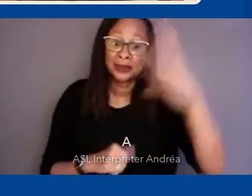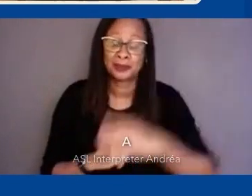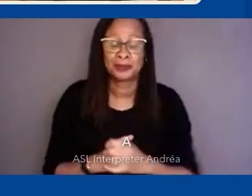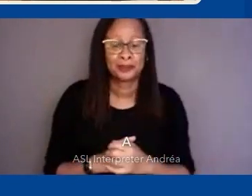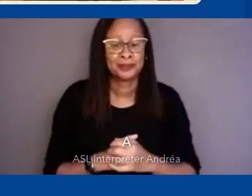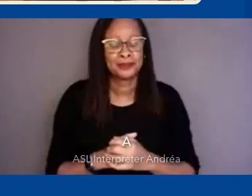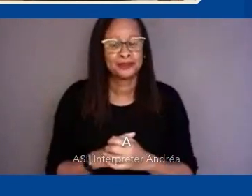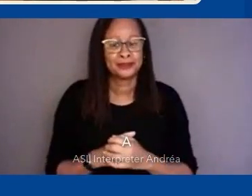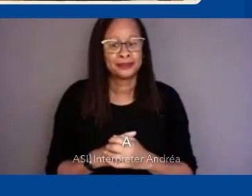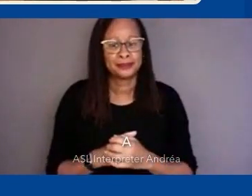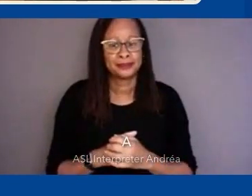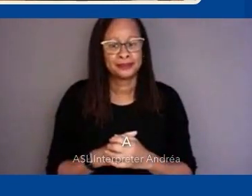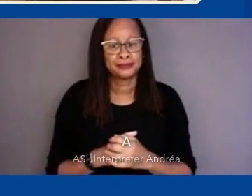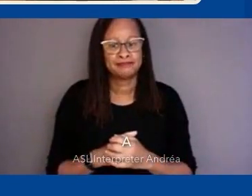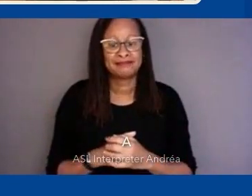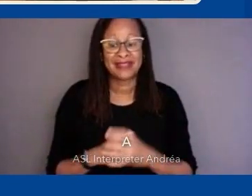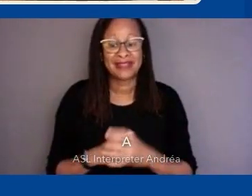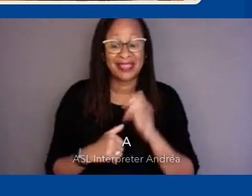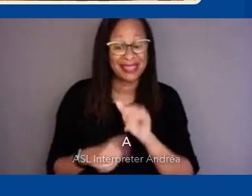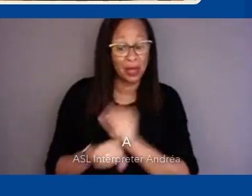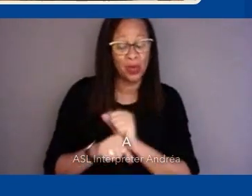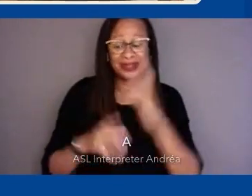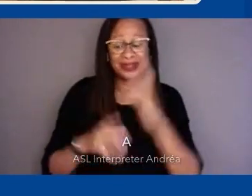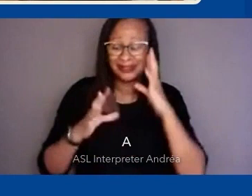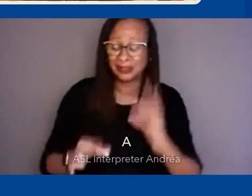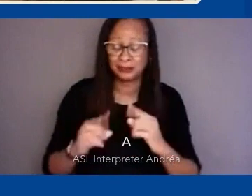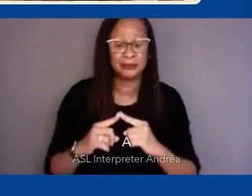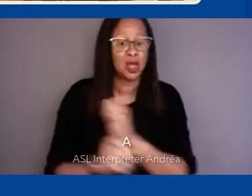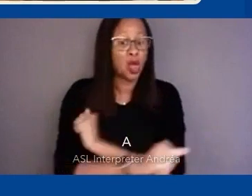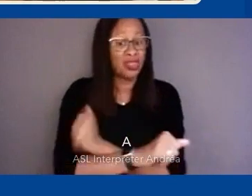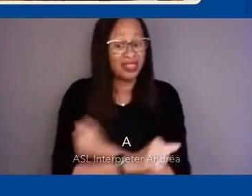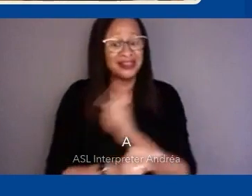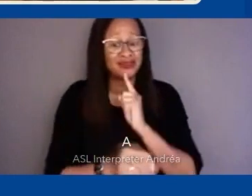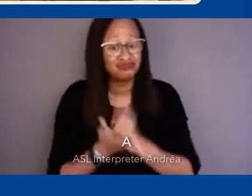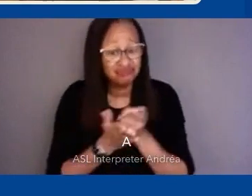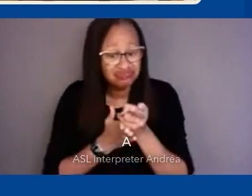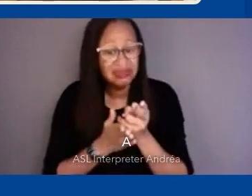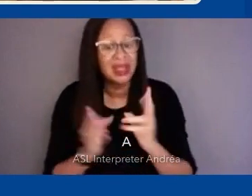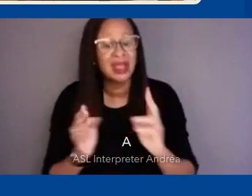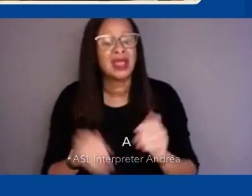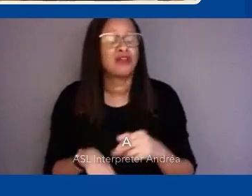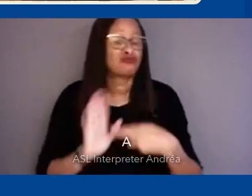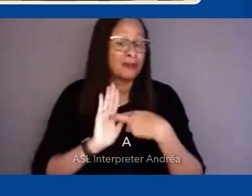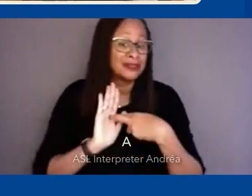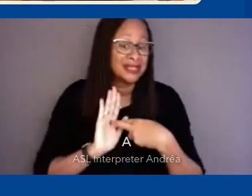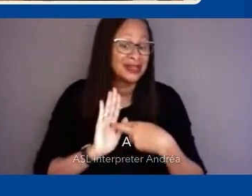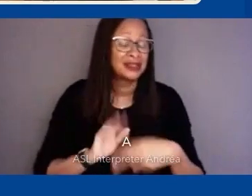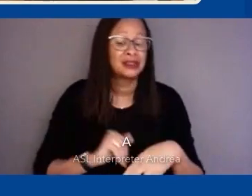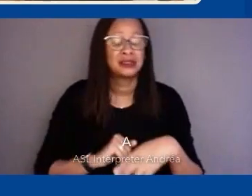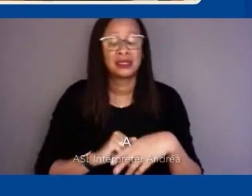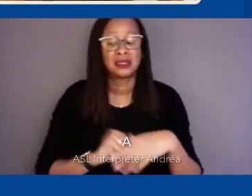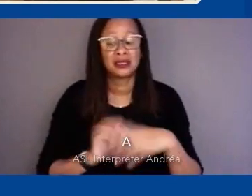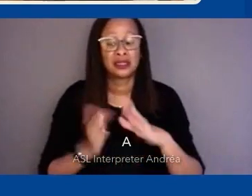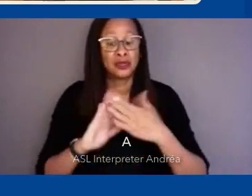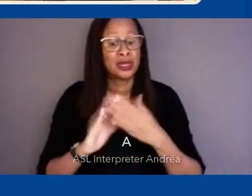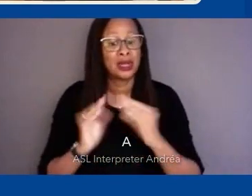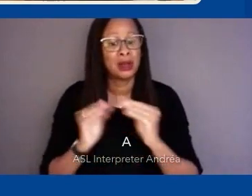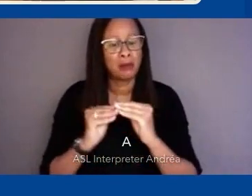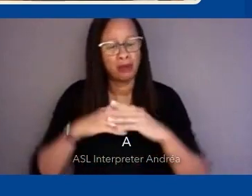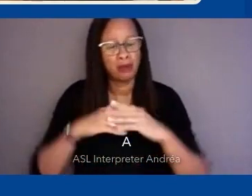is intended to be authentic and represent the community in a more nuanced way, to try to counterbalance